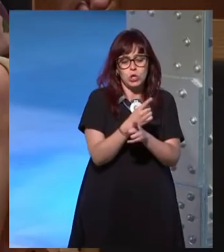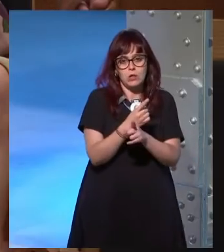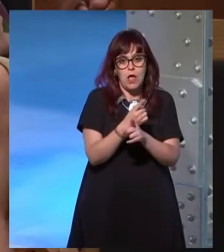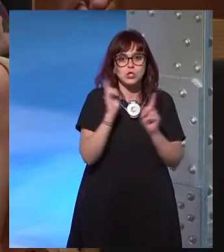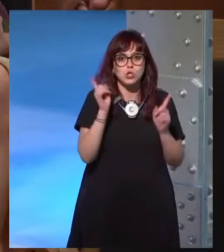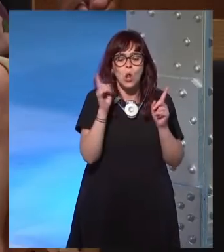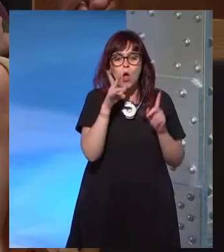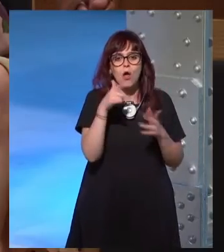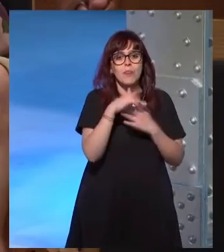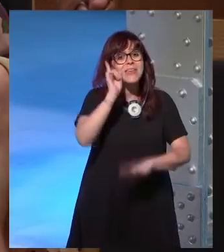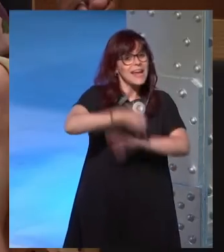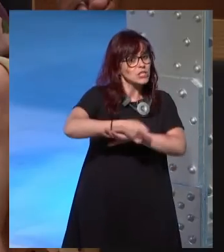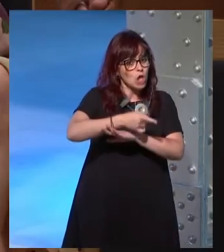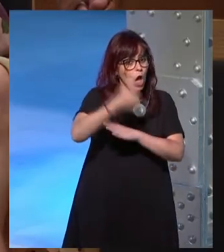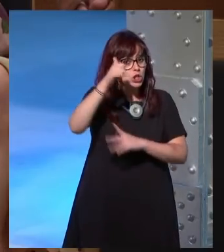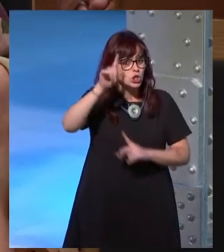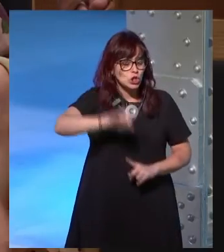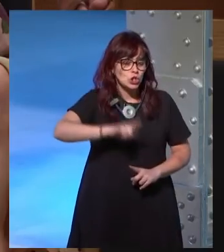there's